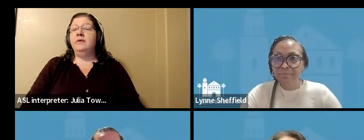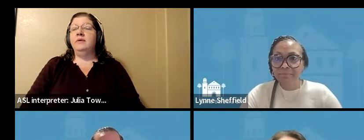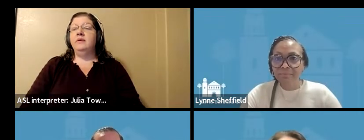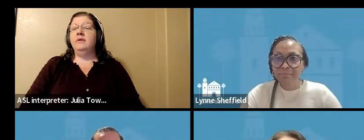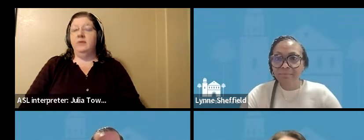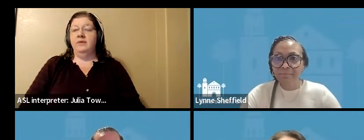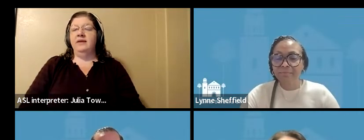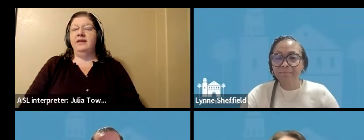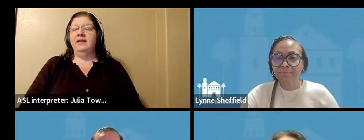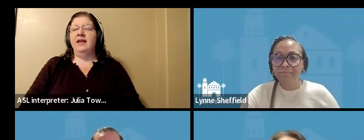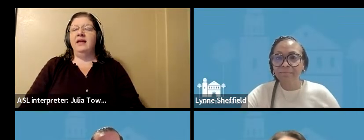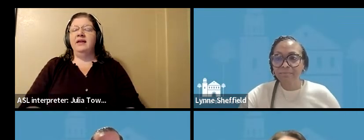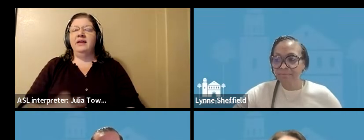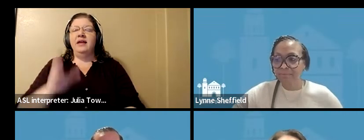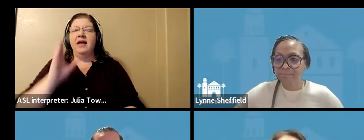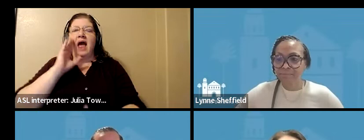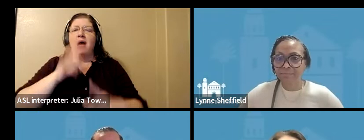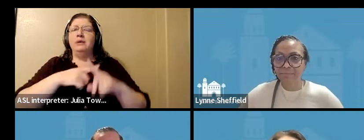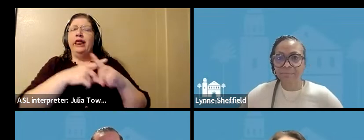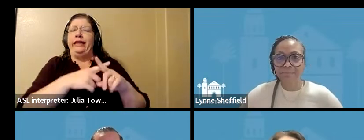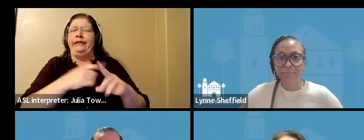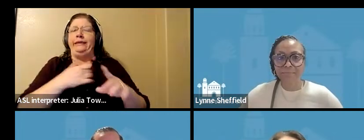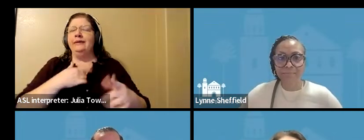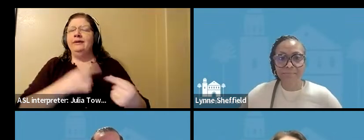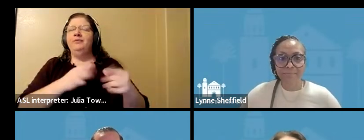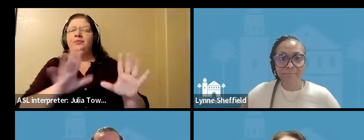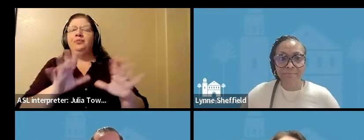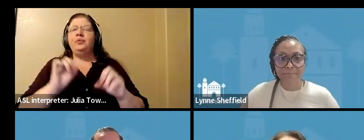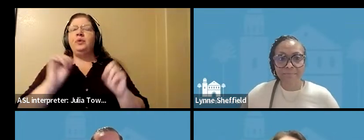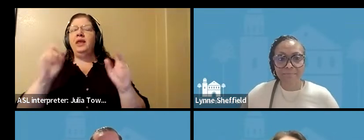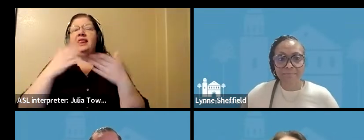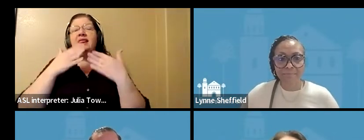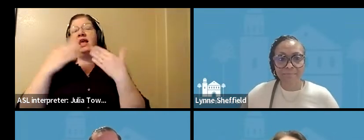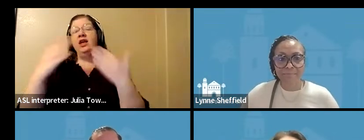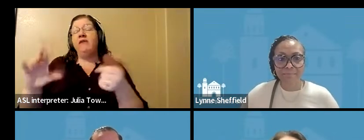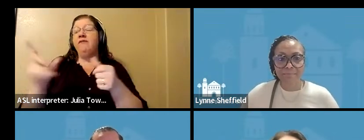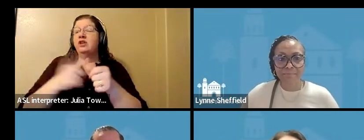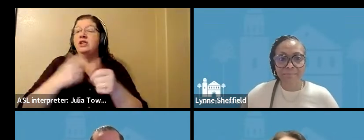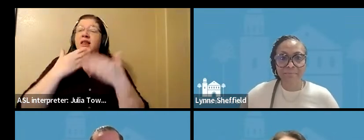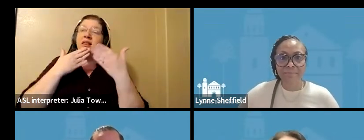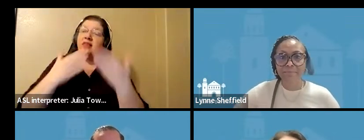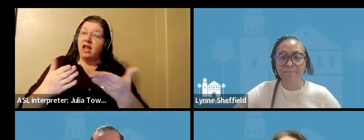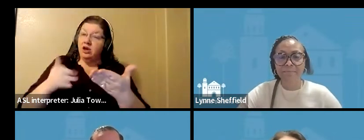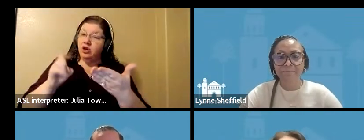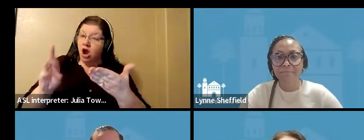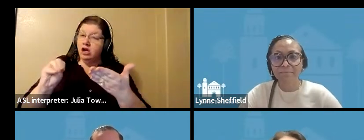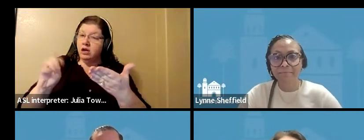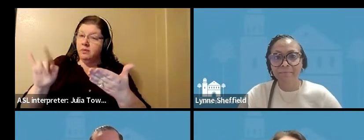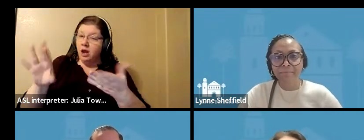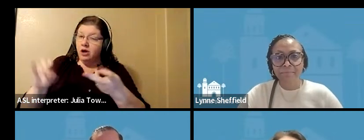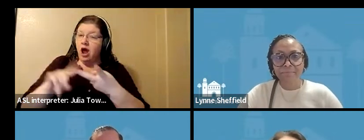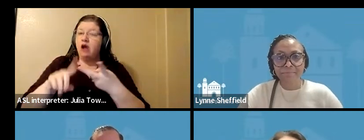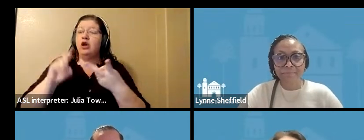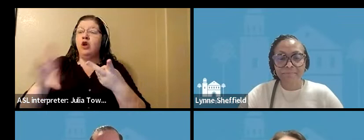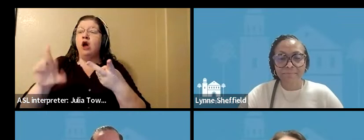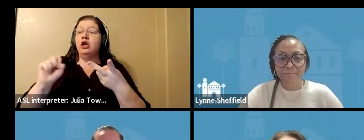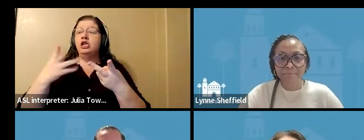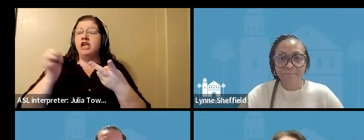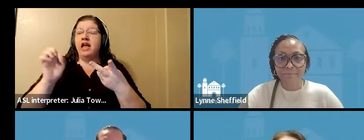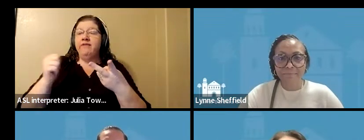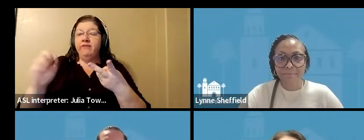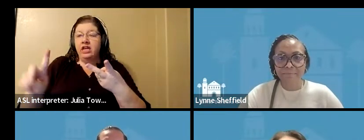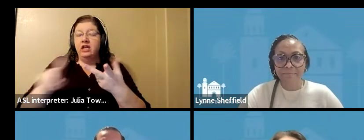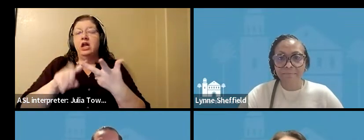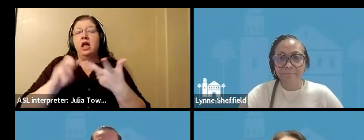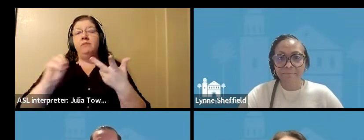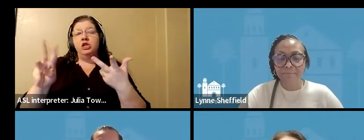Oh, yes, I was unmuting. So thank you. First of all, thank you, Dr. Maldonado. Thank you, Dr. Sheffield and Mr. Vance, and